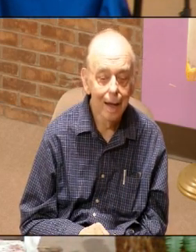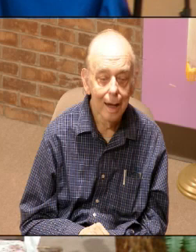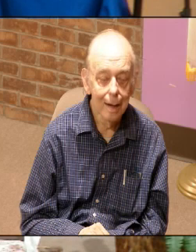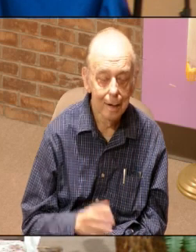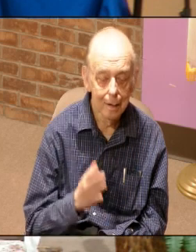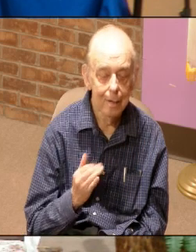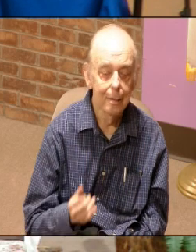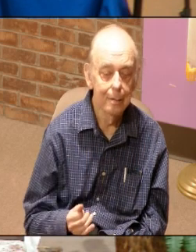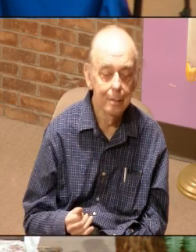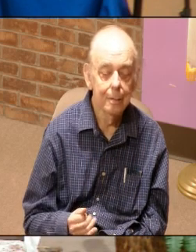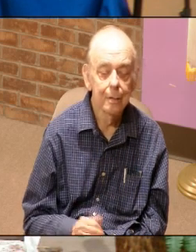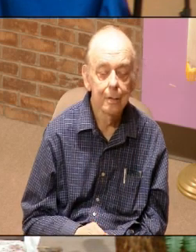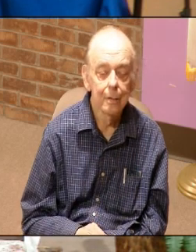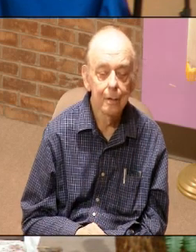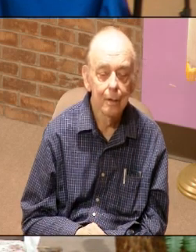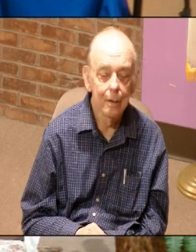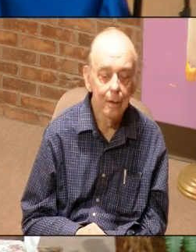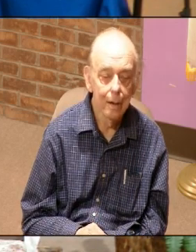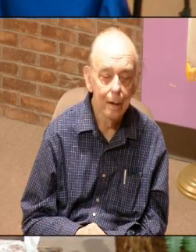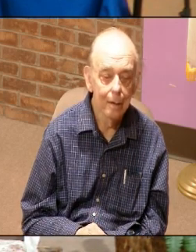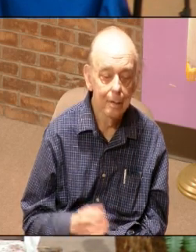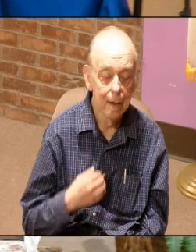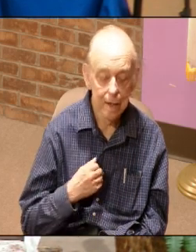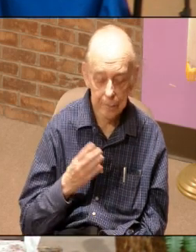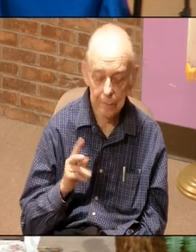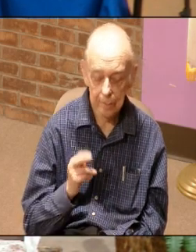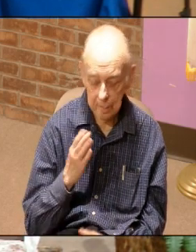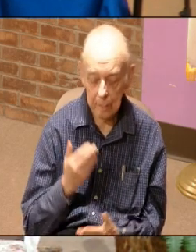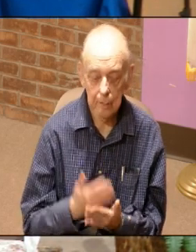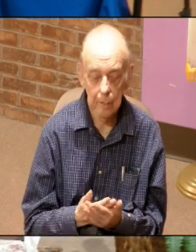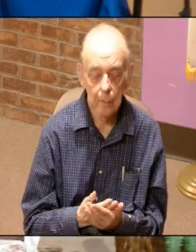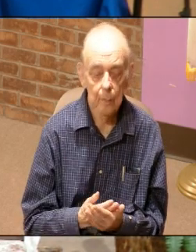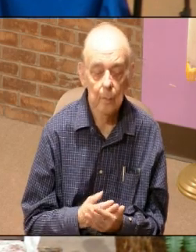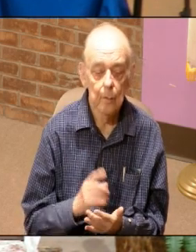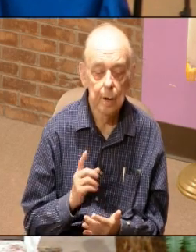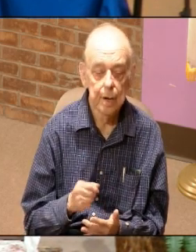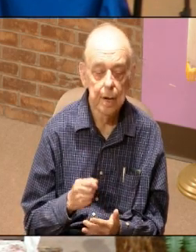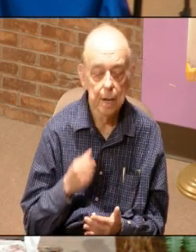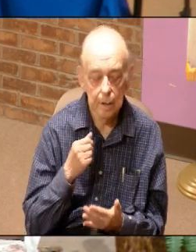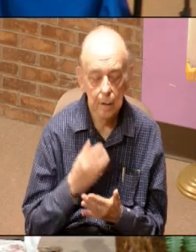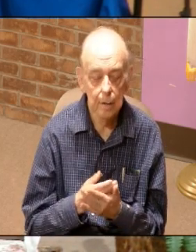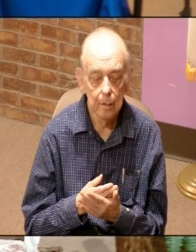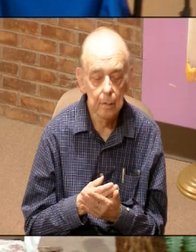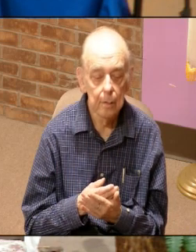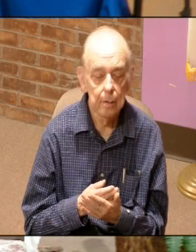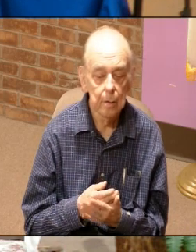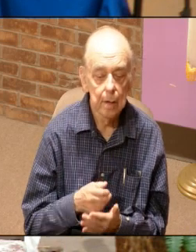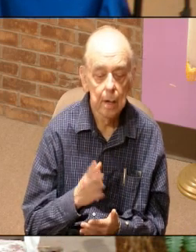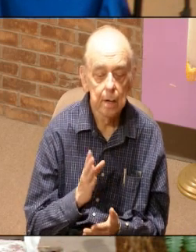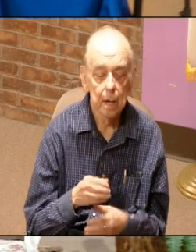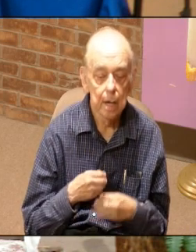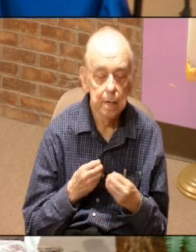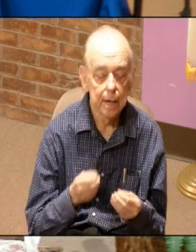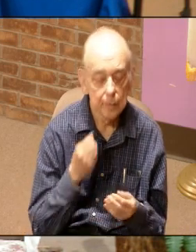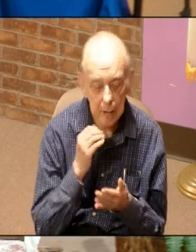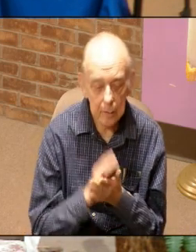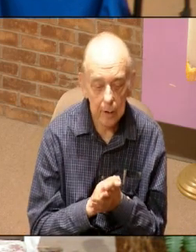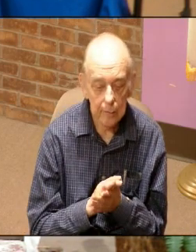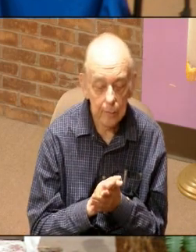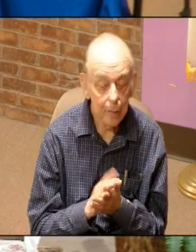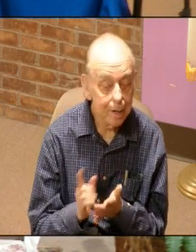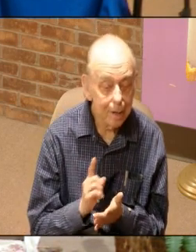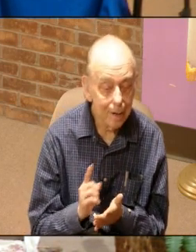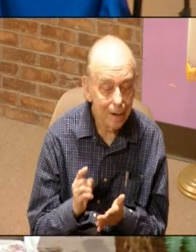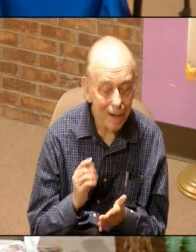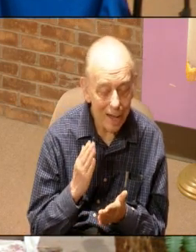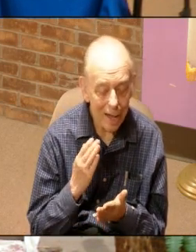because you'll kill me I've already got two sons she needed a daughter and what did God give her a daughter